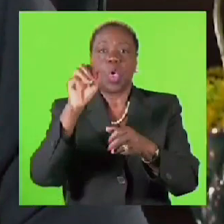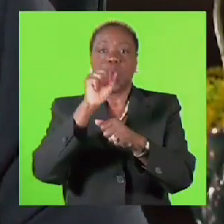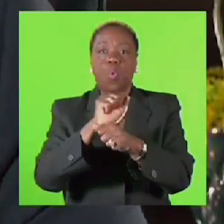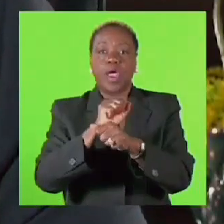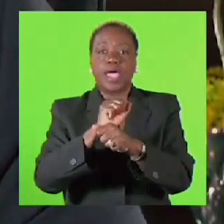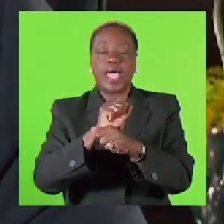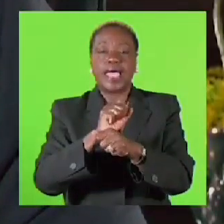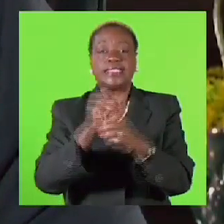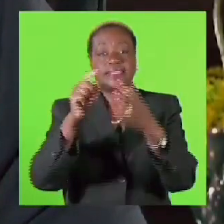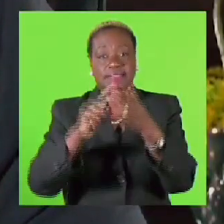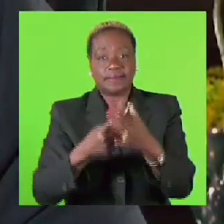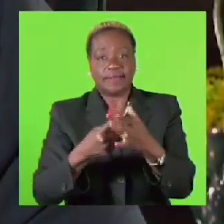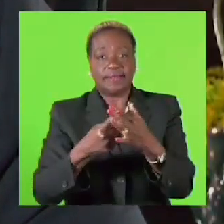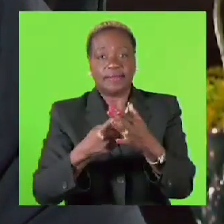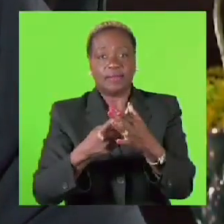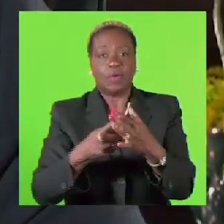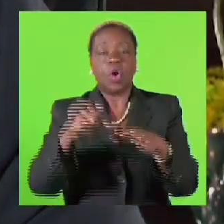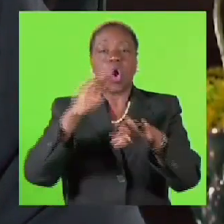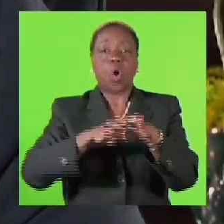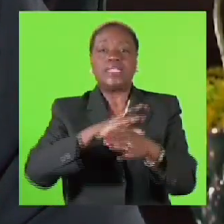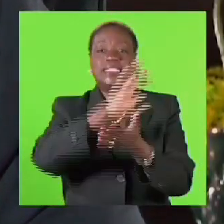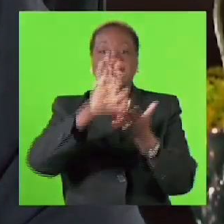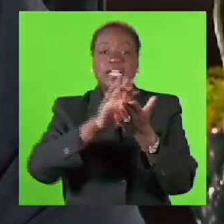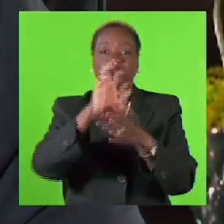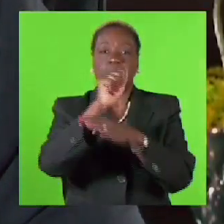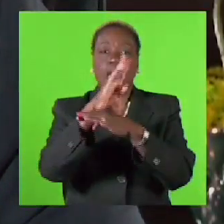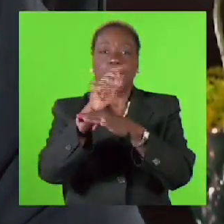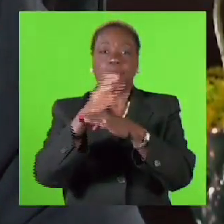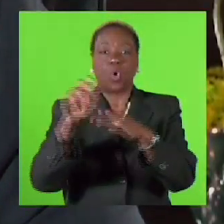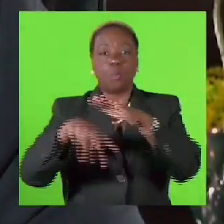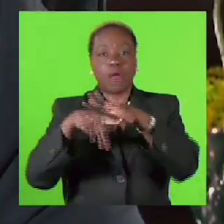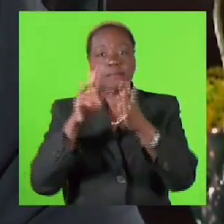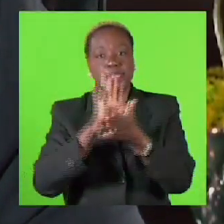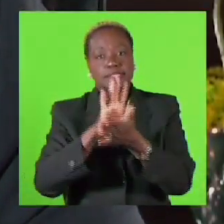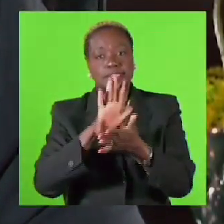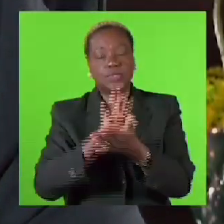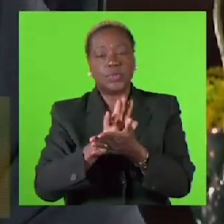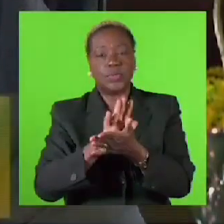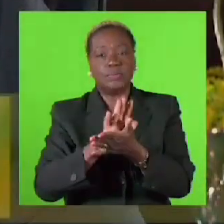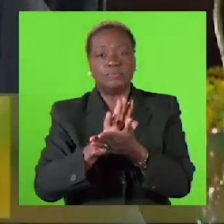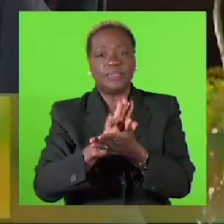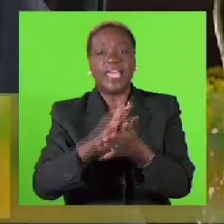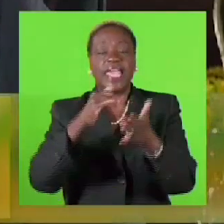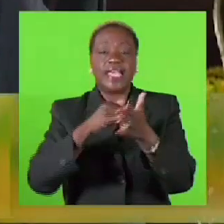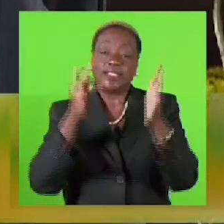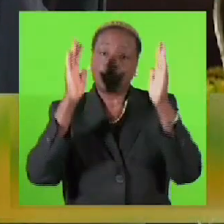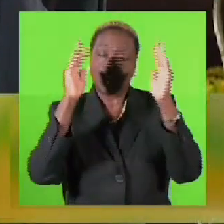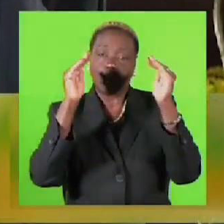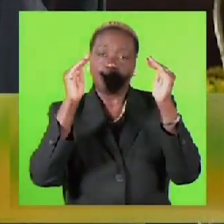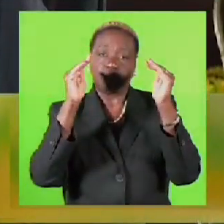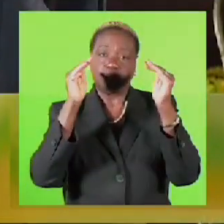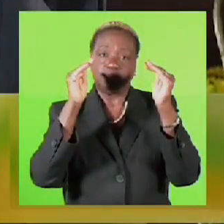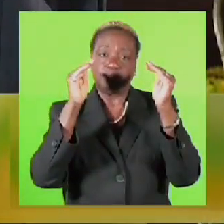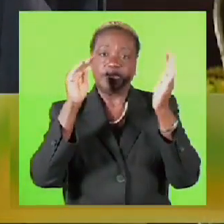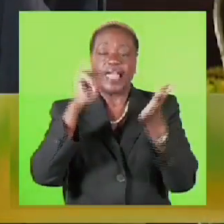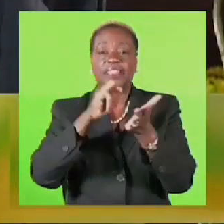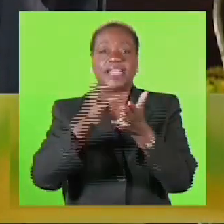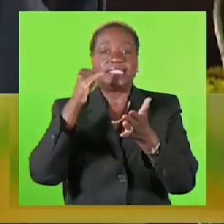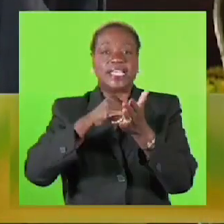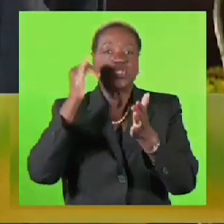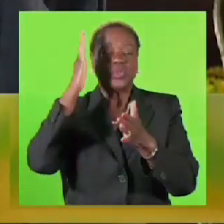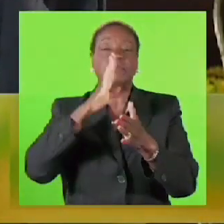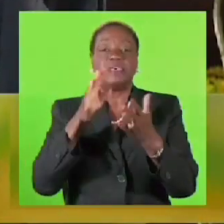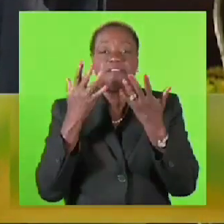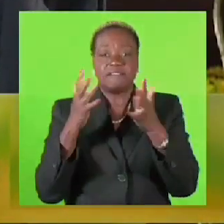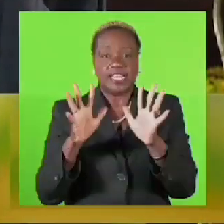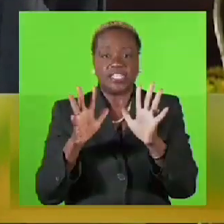Work has commenced on the Central Abaco Primary School. It is anticipated that it will